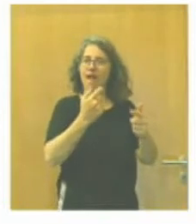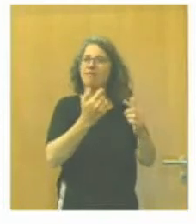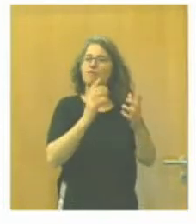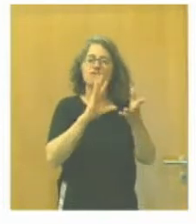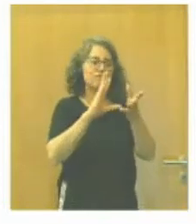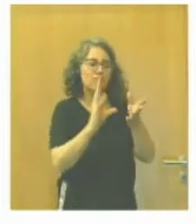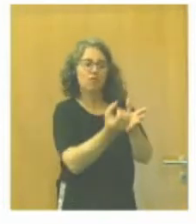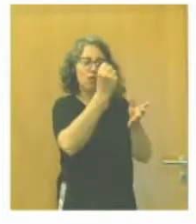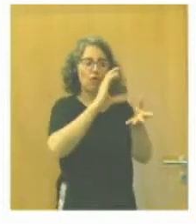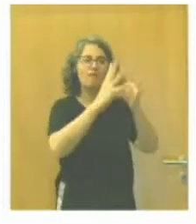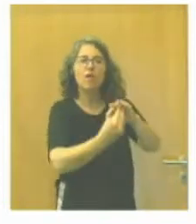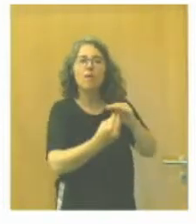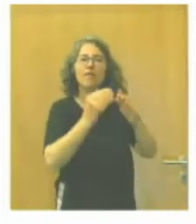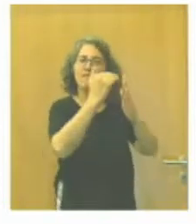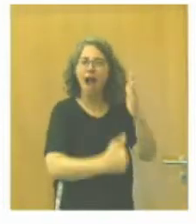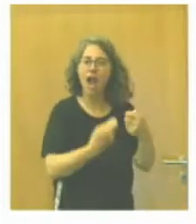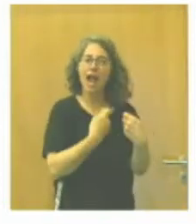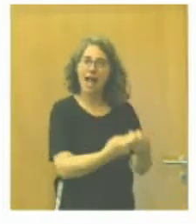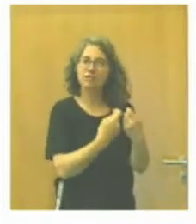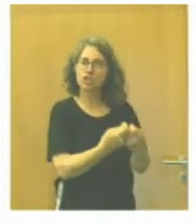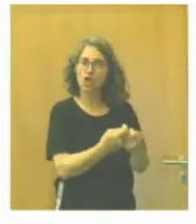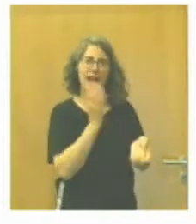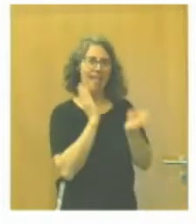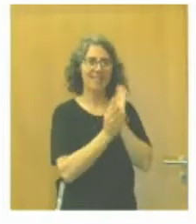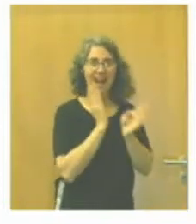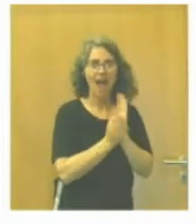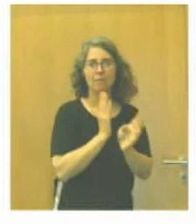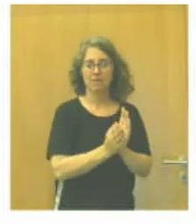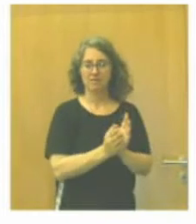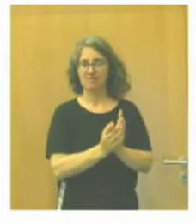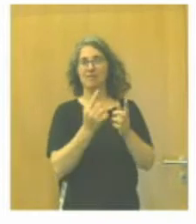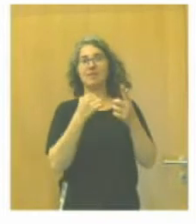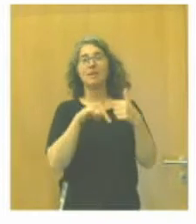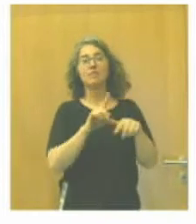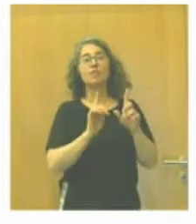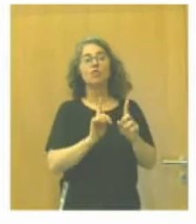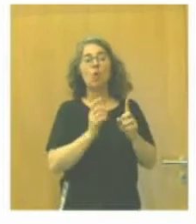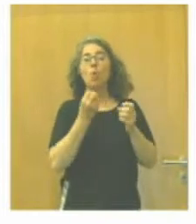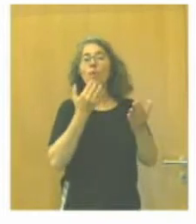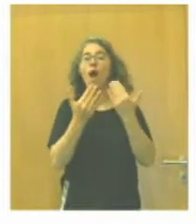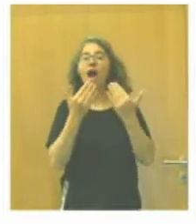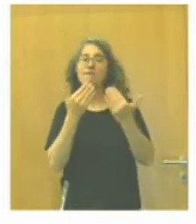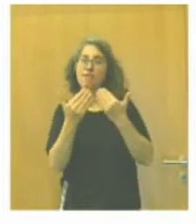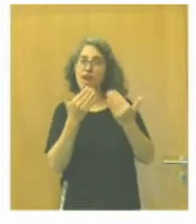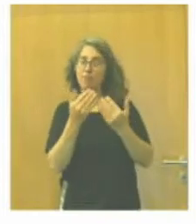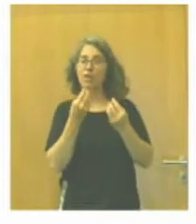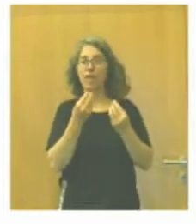needed. So let me move to a few of the specific numbers.